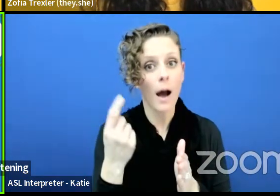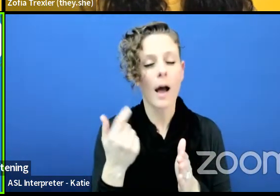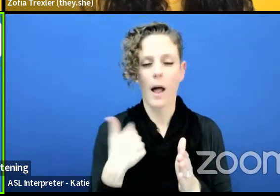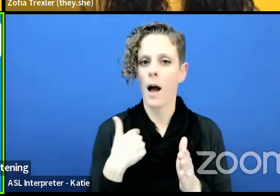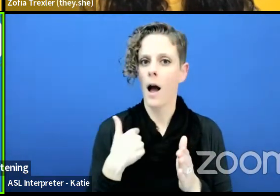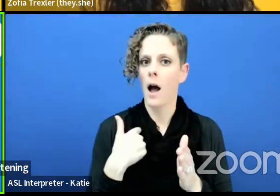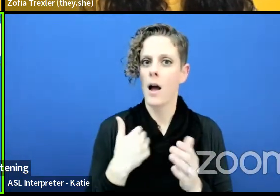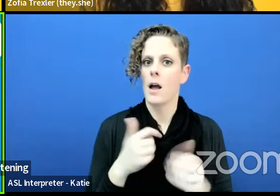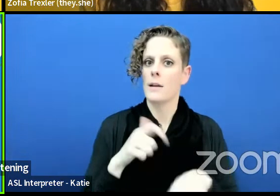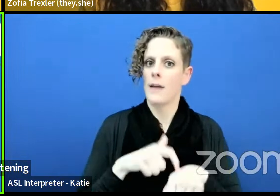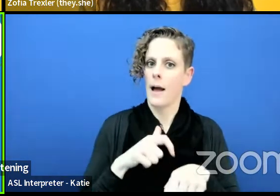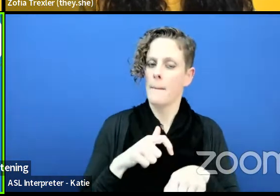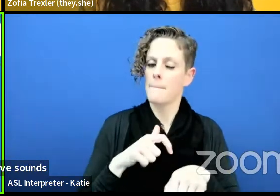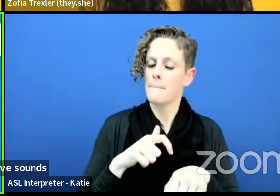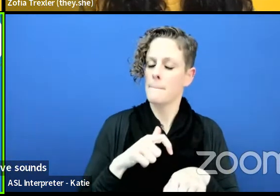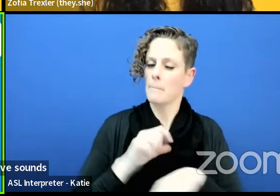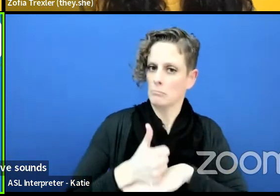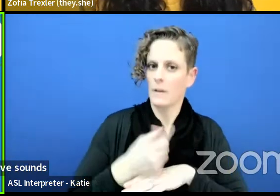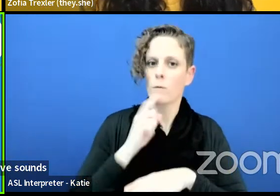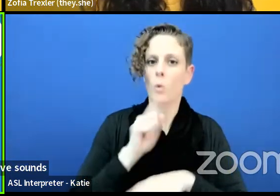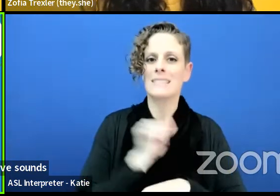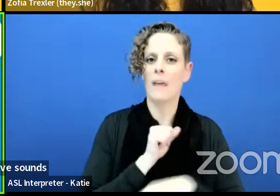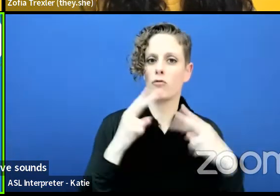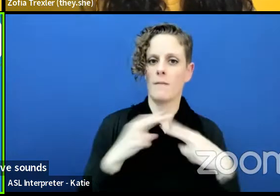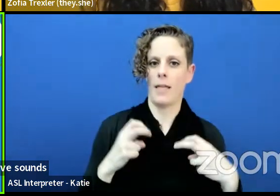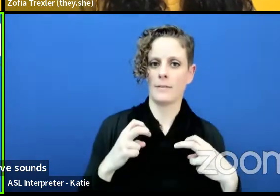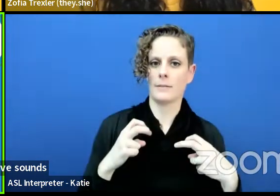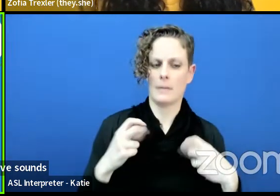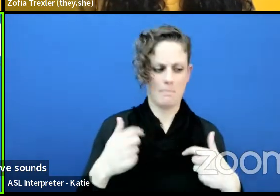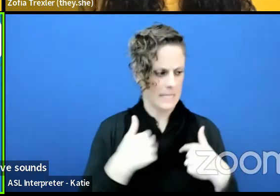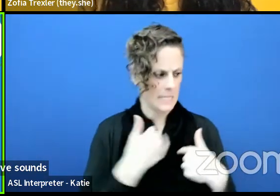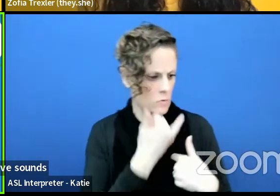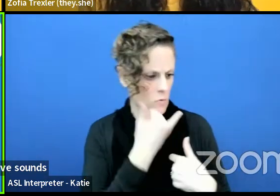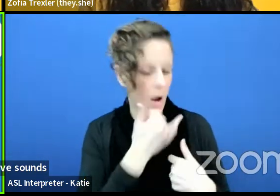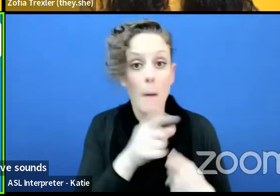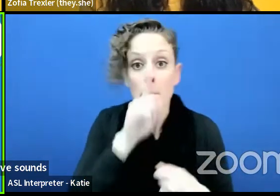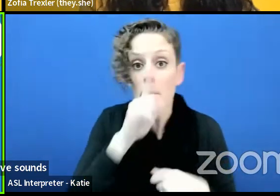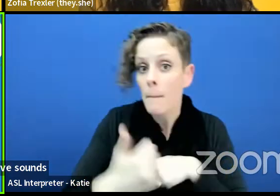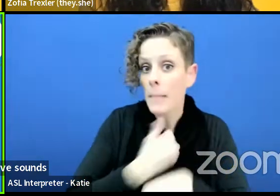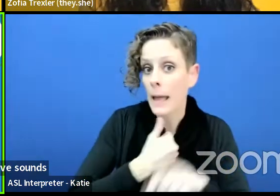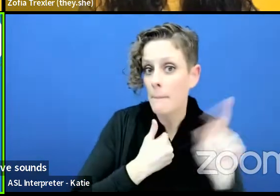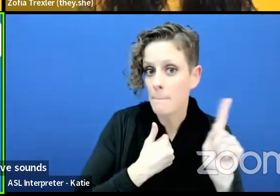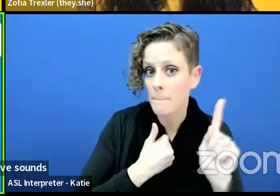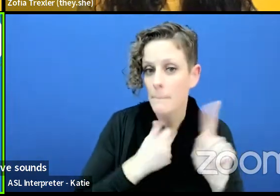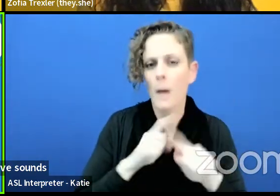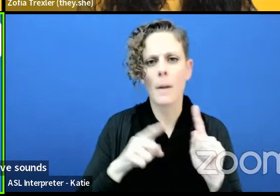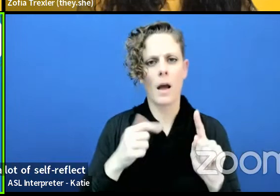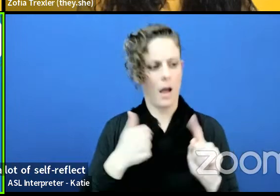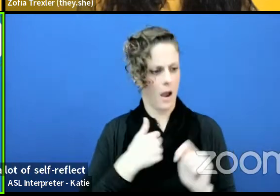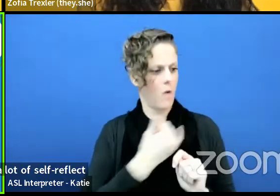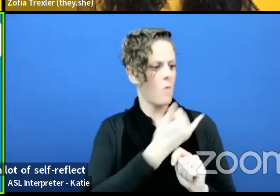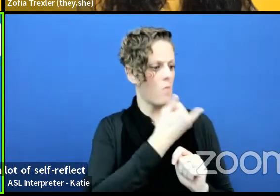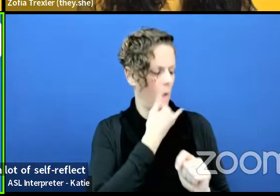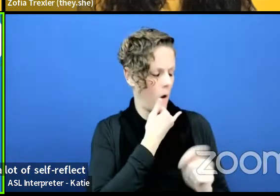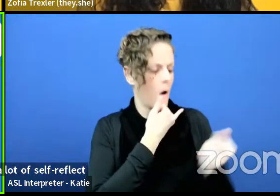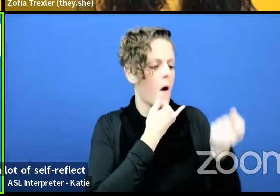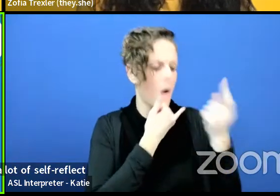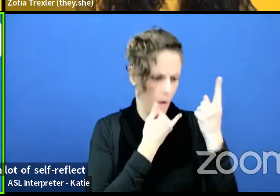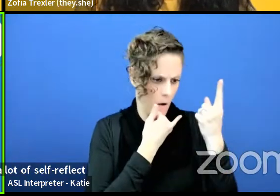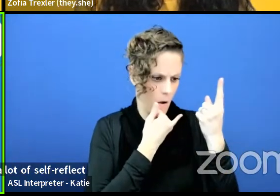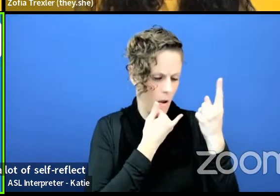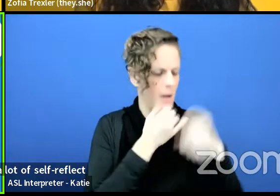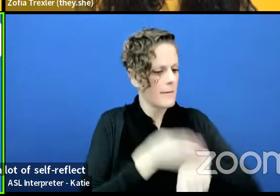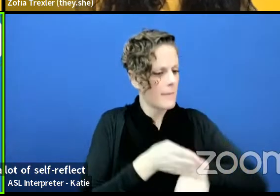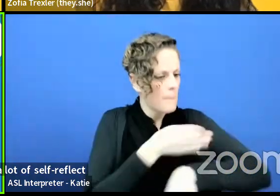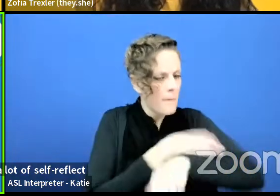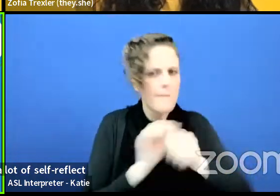self-reflecting. Where did I go wrong? Not blaming myself, but where could I make my communication better? Where could I